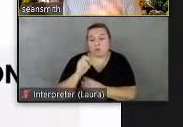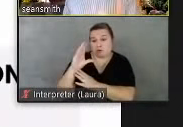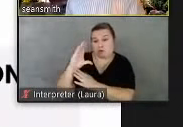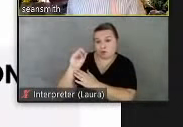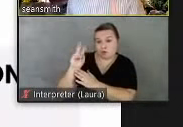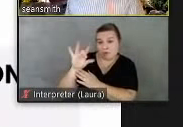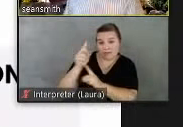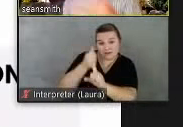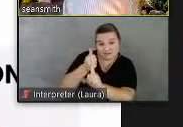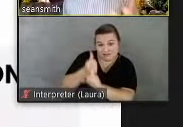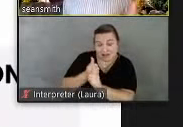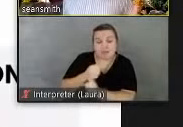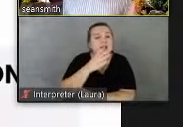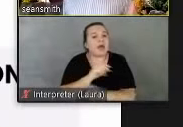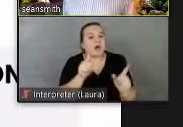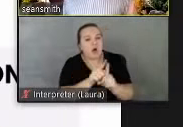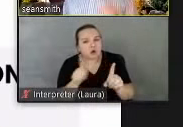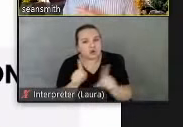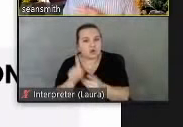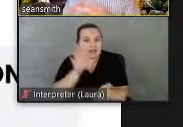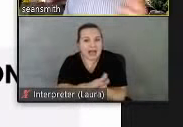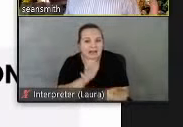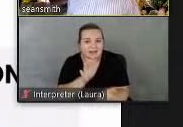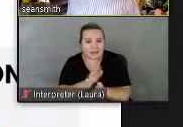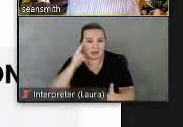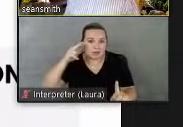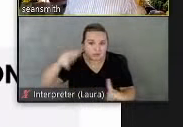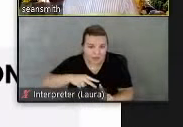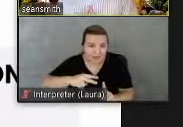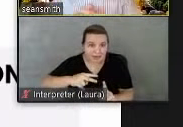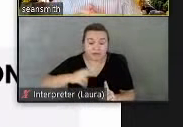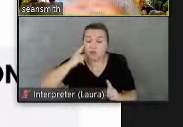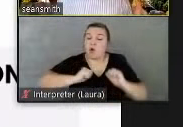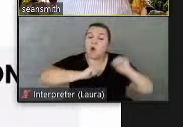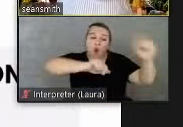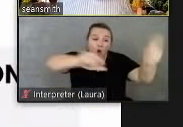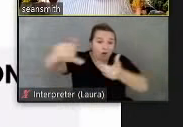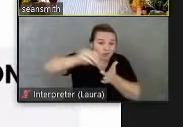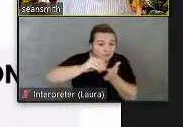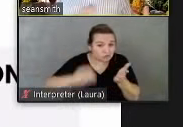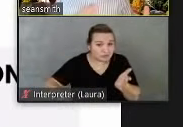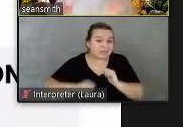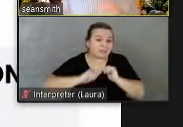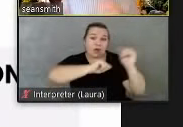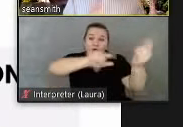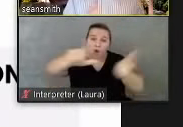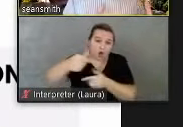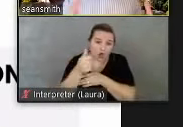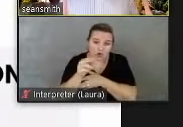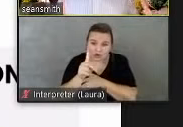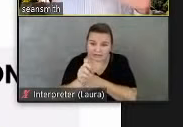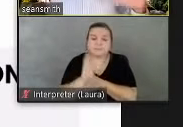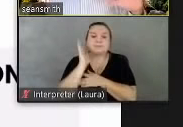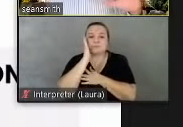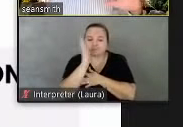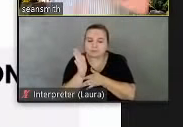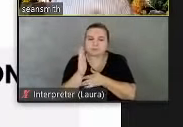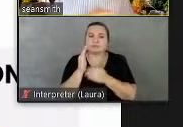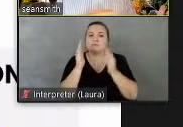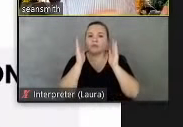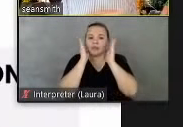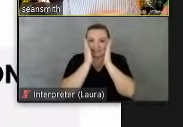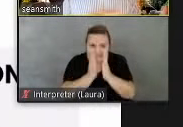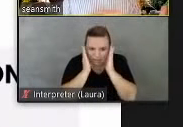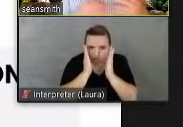then think, of course, from an academic perspective, across all our learners, across all our grades, there's going to be a level of attention, prioritizing,